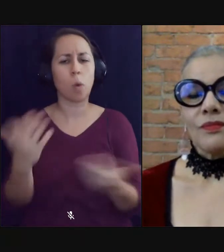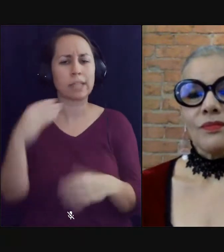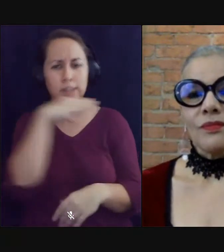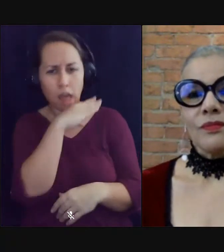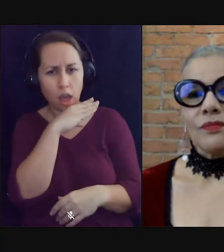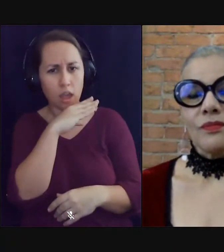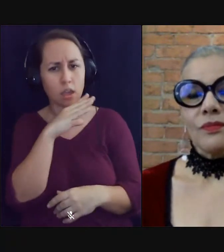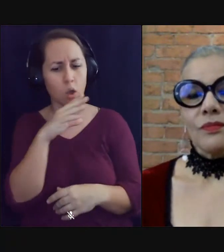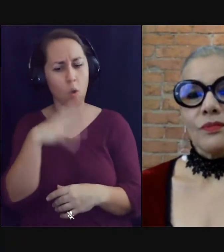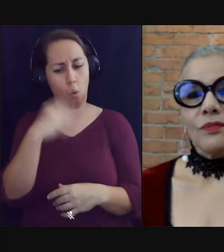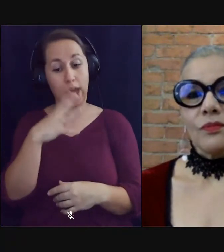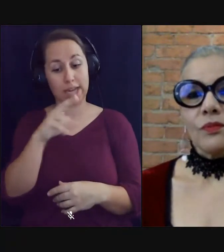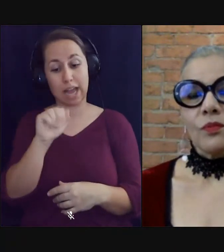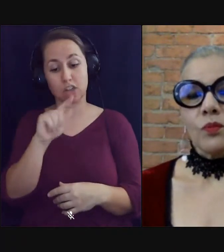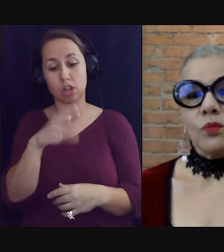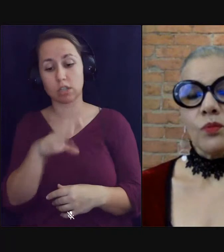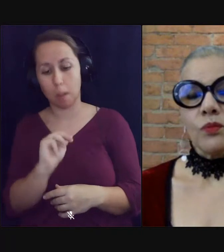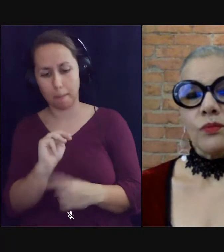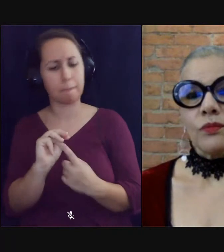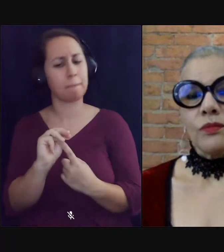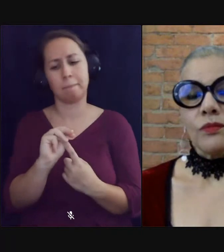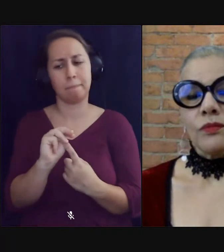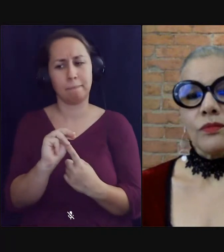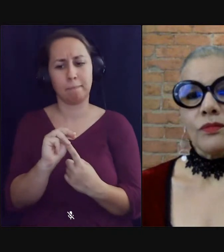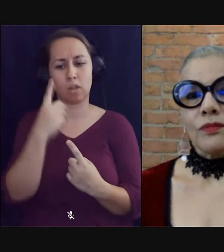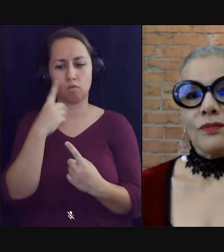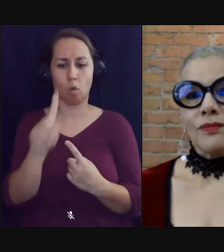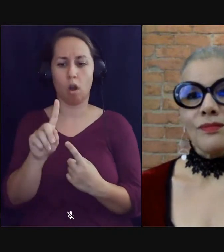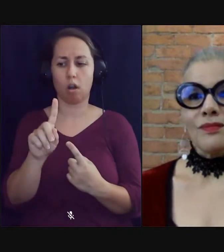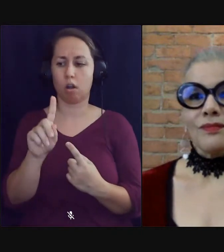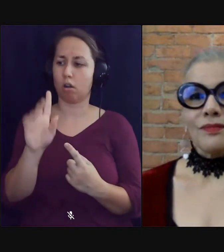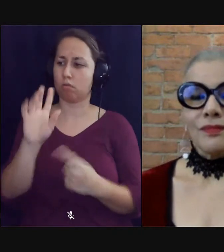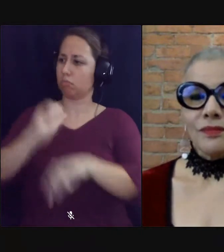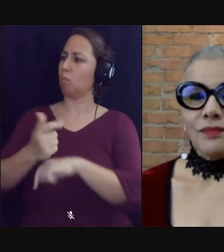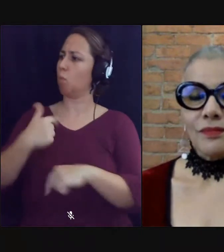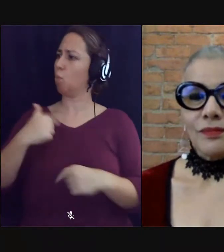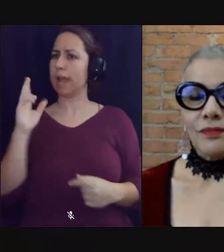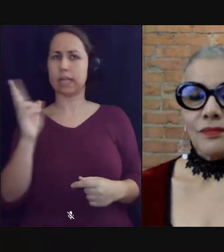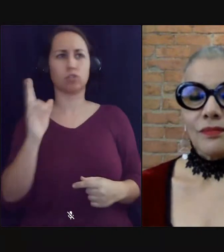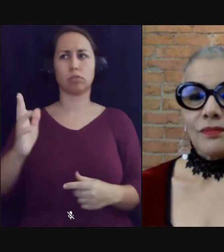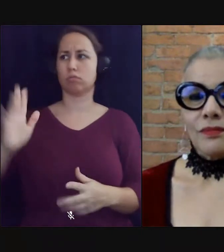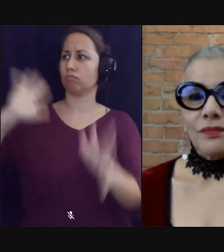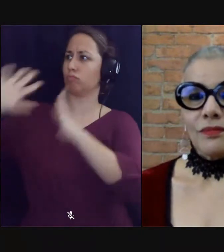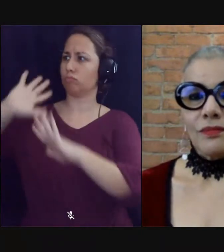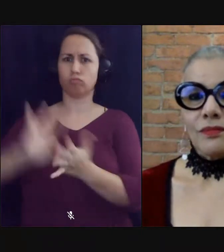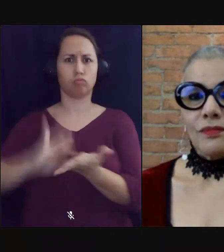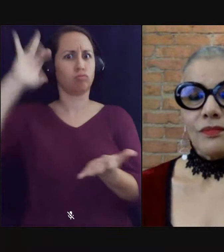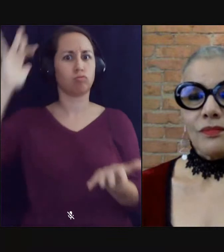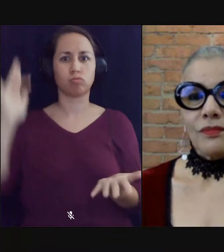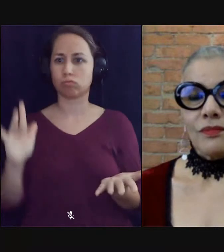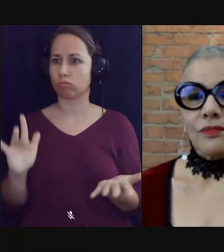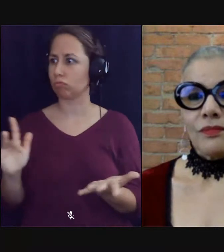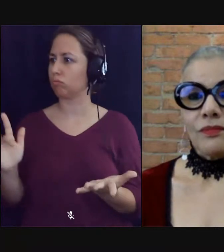uses to generate this idea of a mythic past, a glorious past, you know, to return